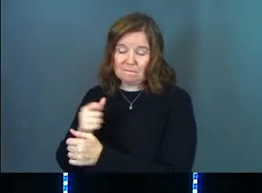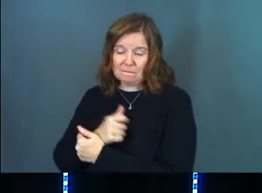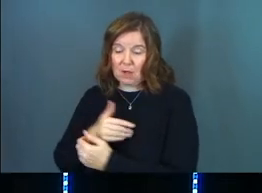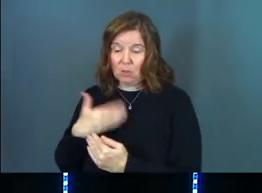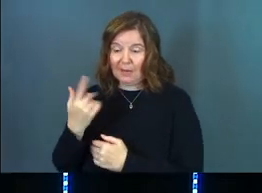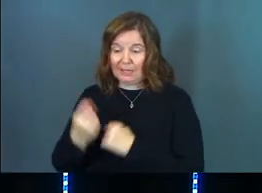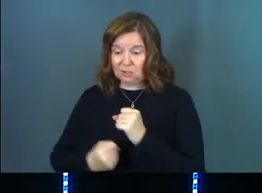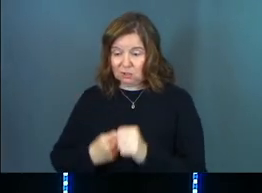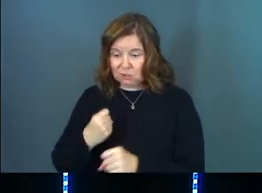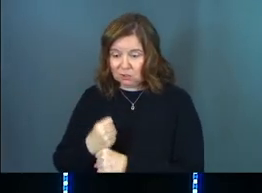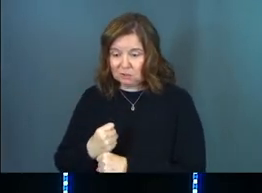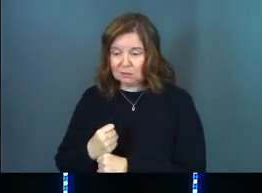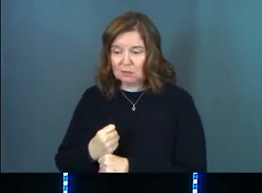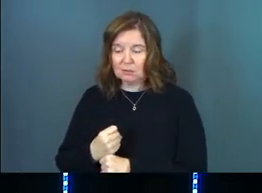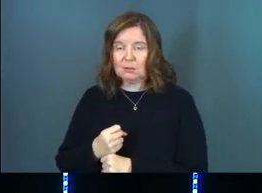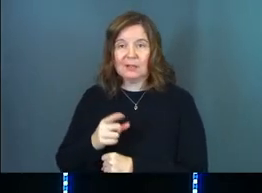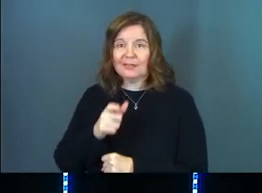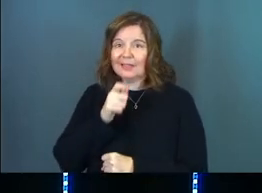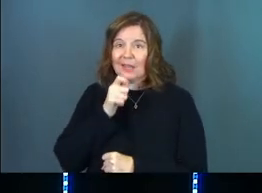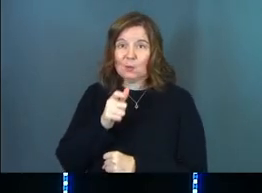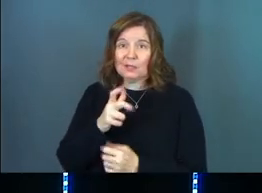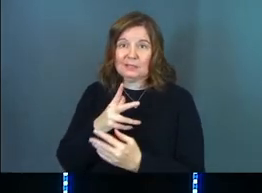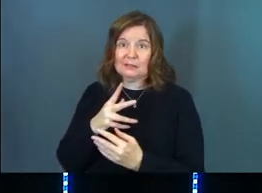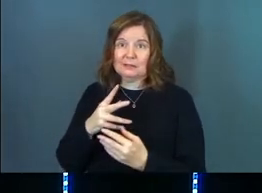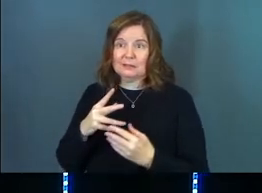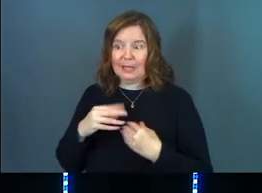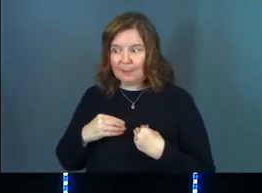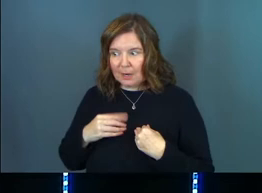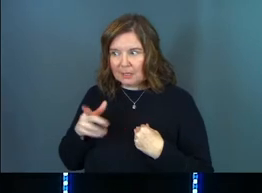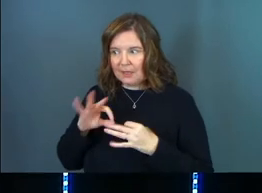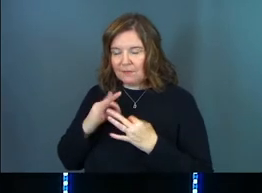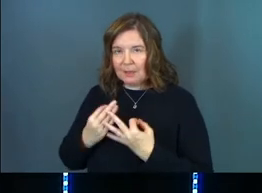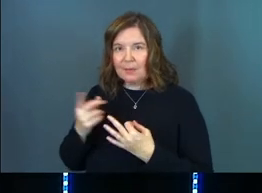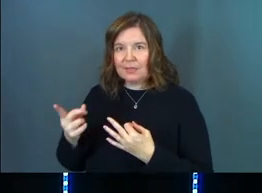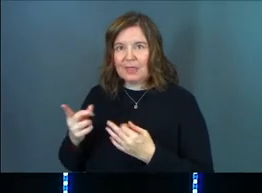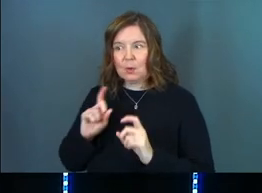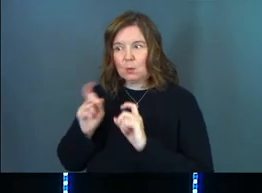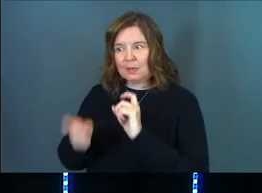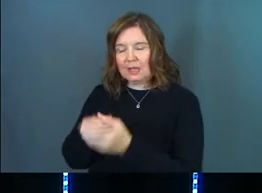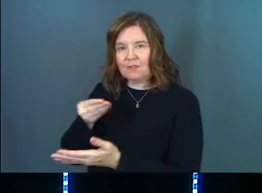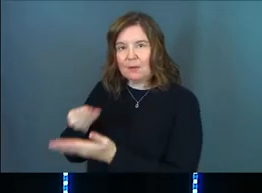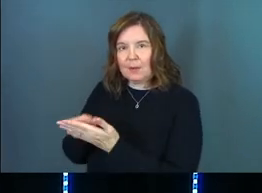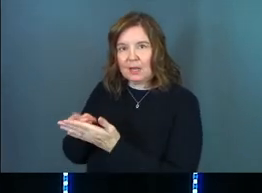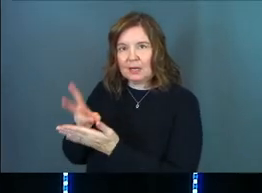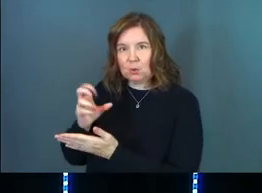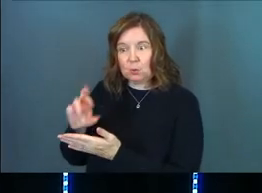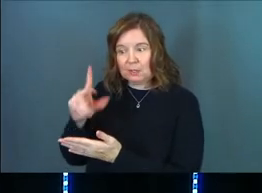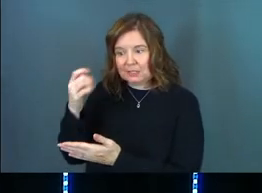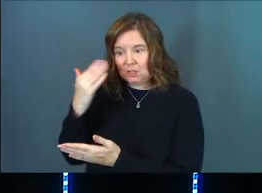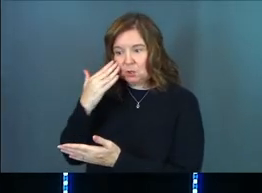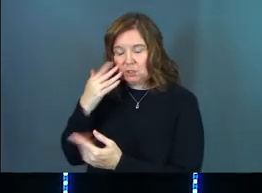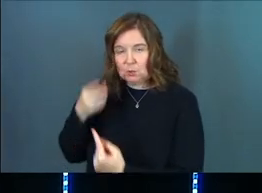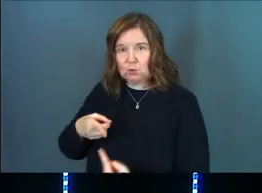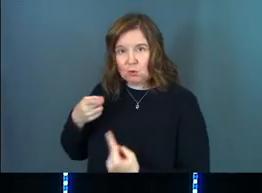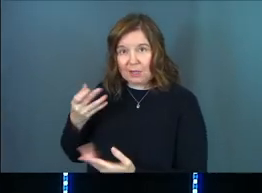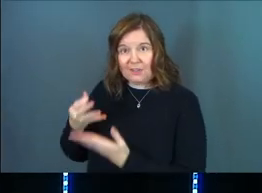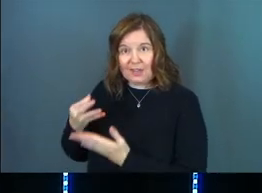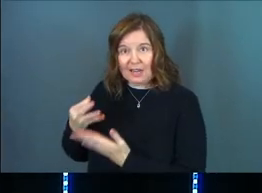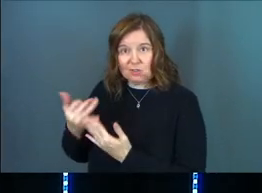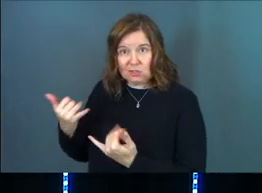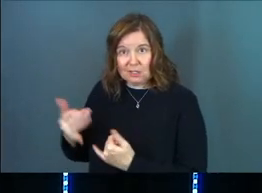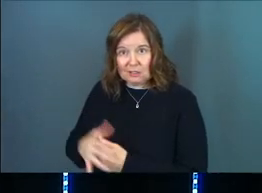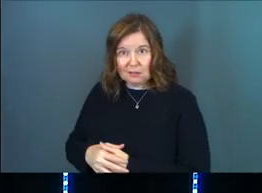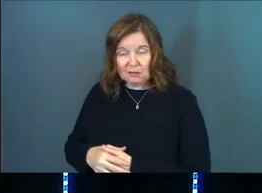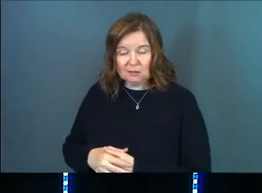Over the next year, they wouldn't just embrace that family. They would give money to the widow because they knew she was struggling